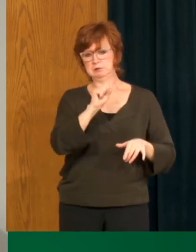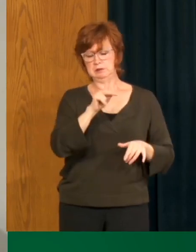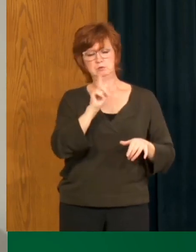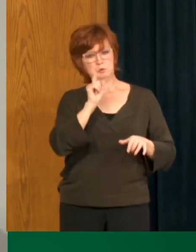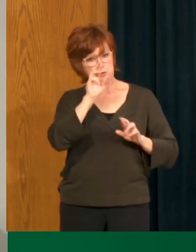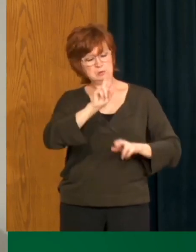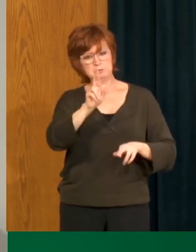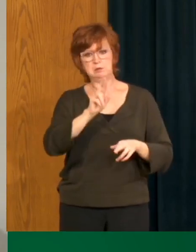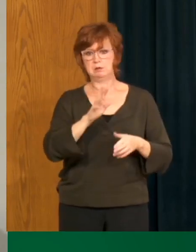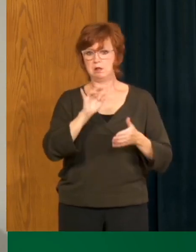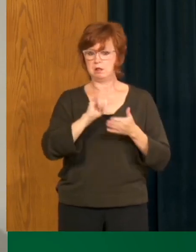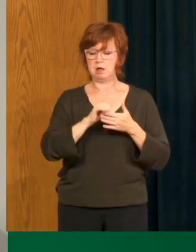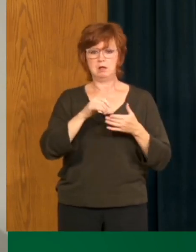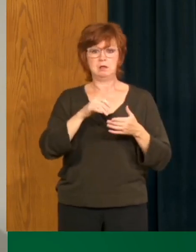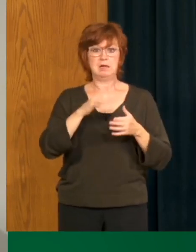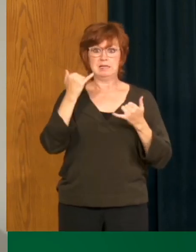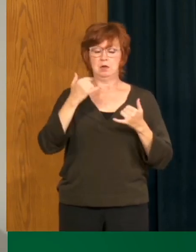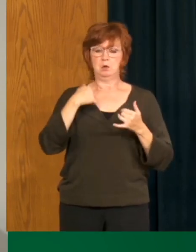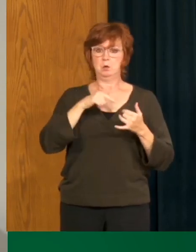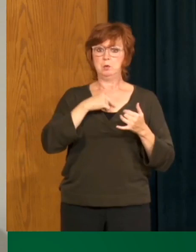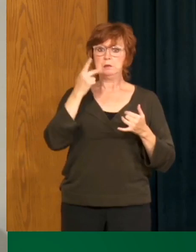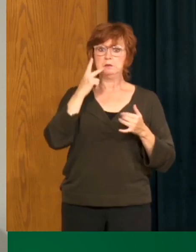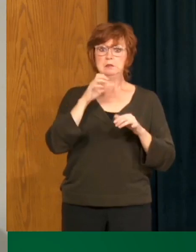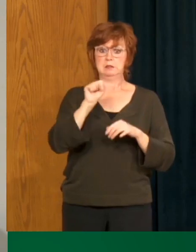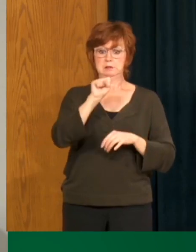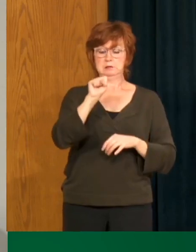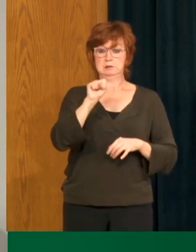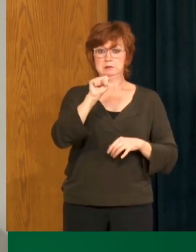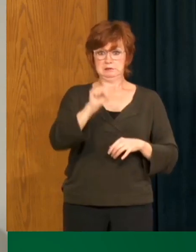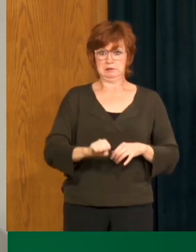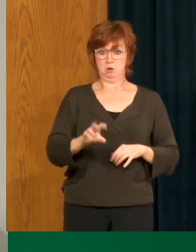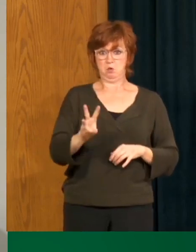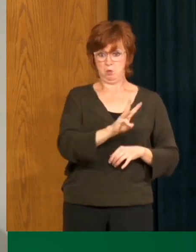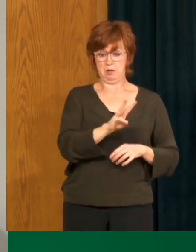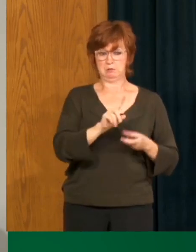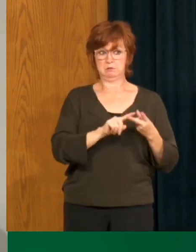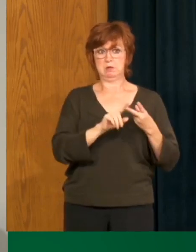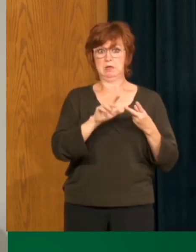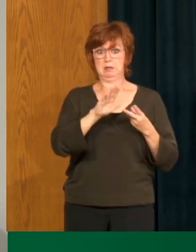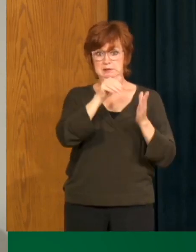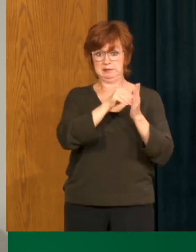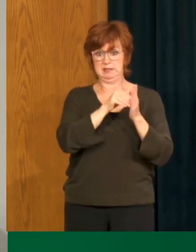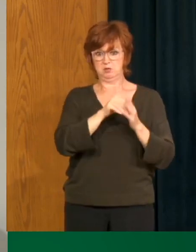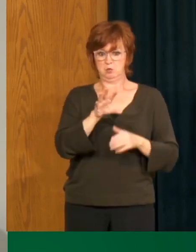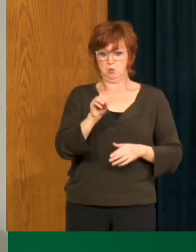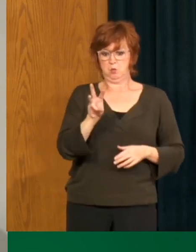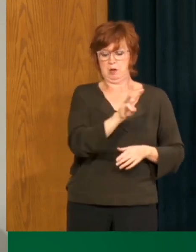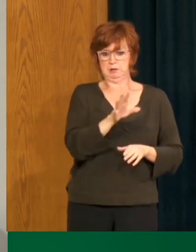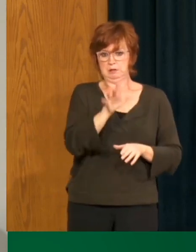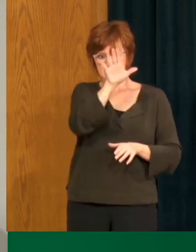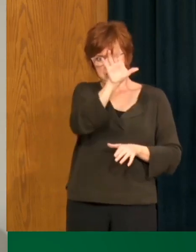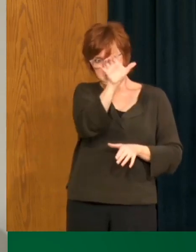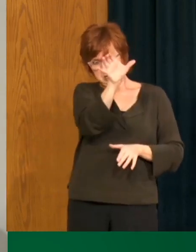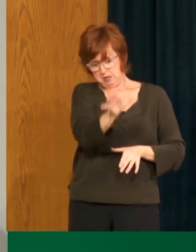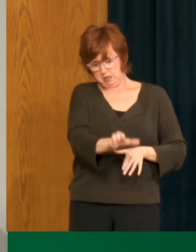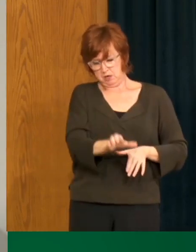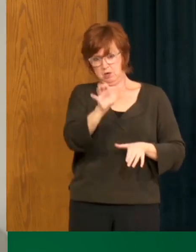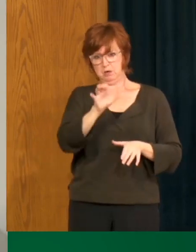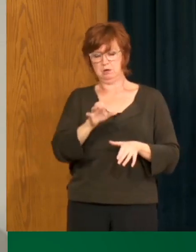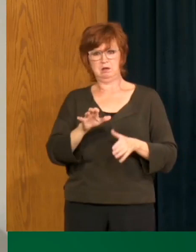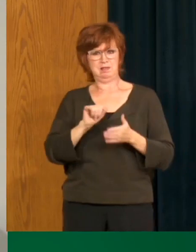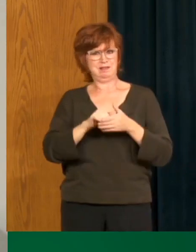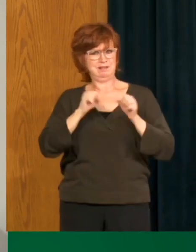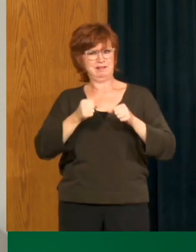specific issues happening in the Southwest and central west part of the province. This can happen anywhere. This can involve me and